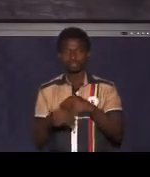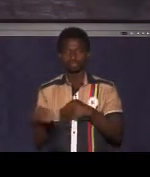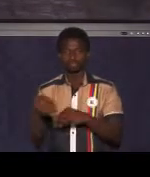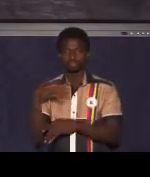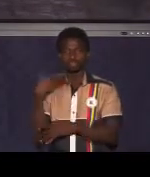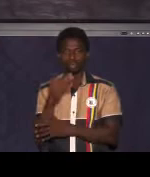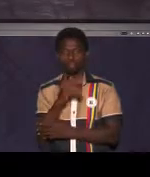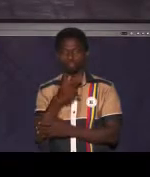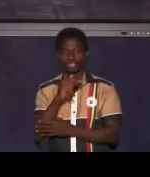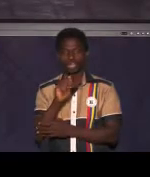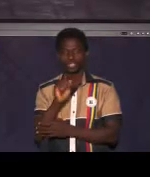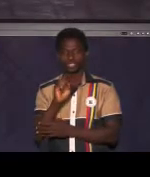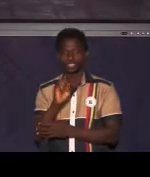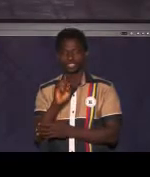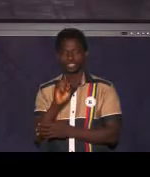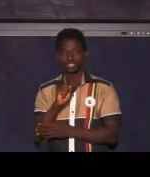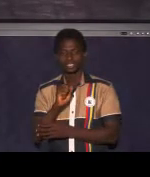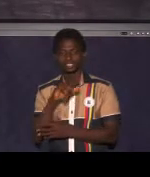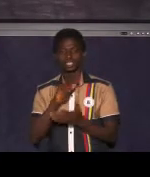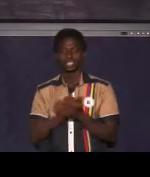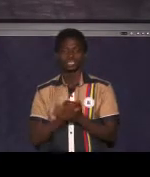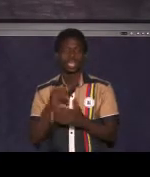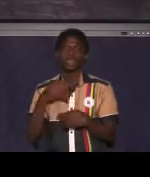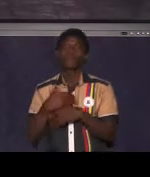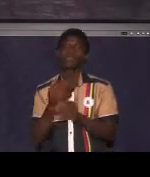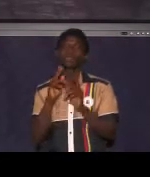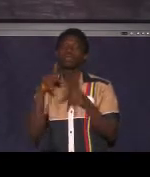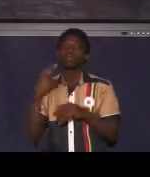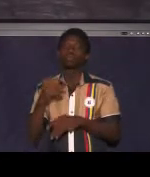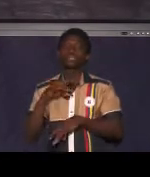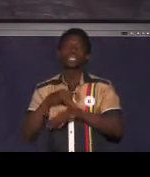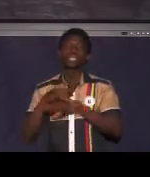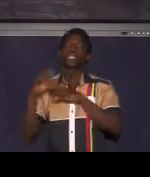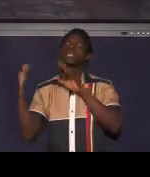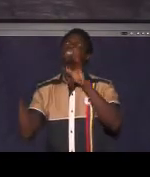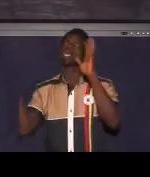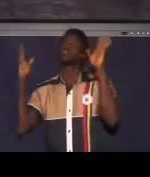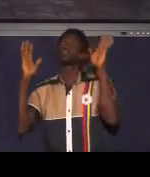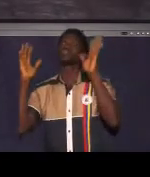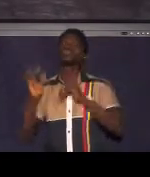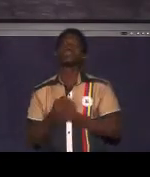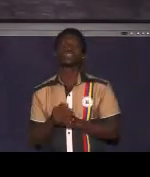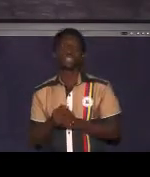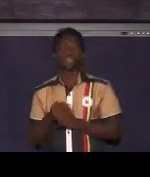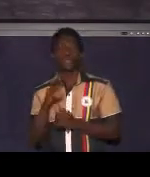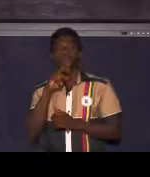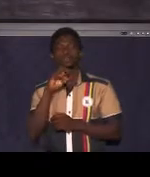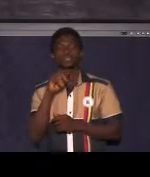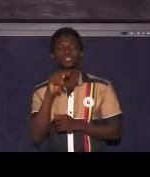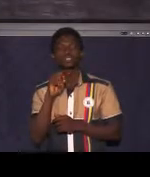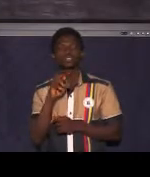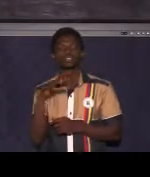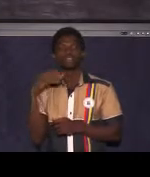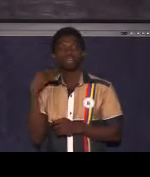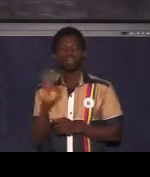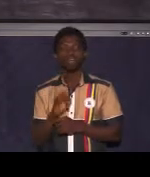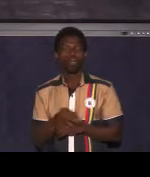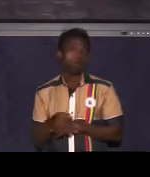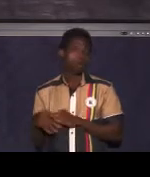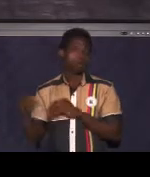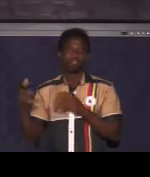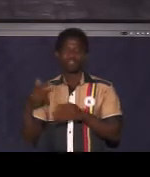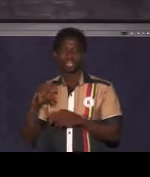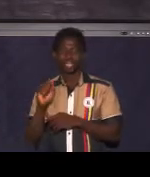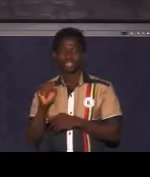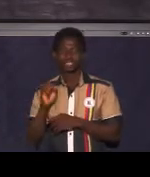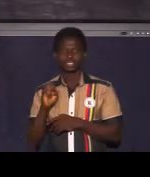of gases that makes up the Earth's atmosphere. The mixture of gases that make up the